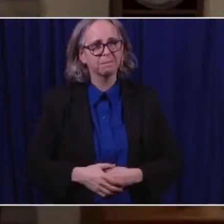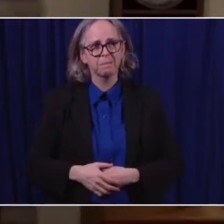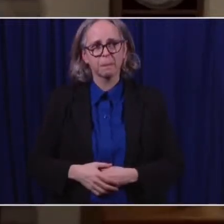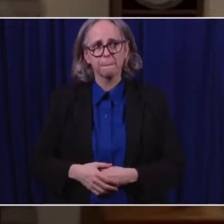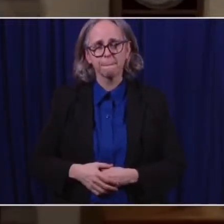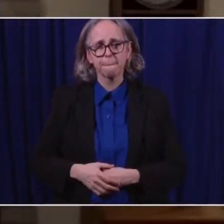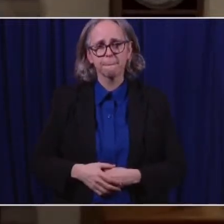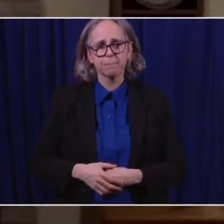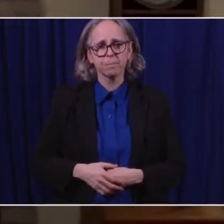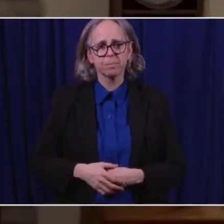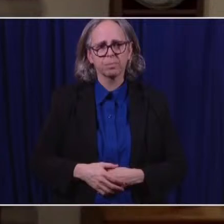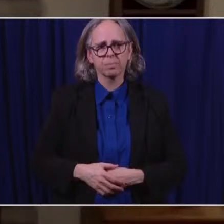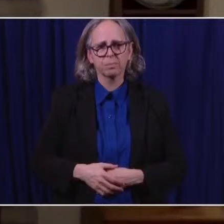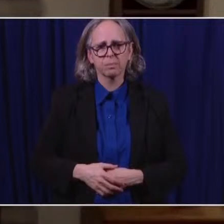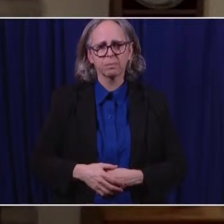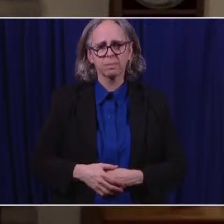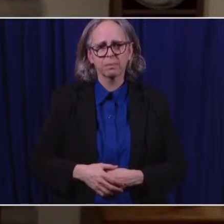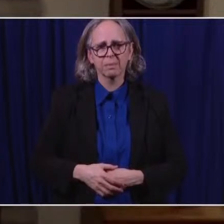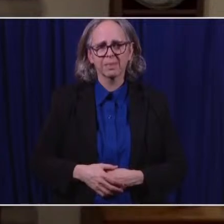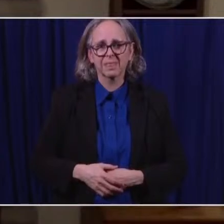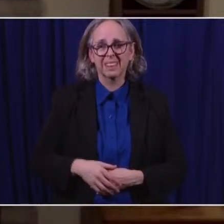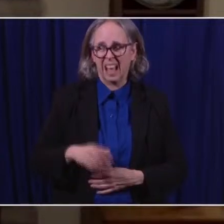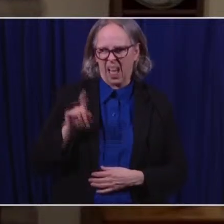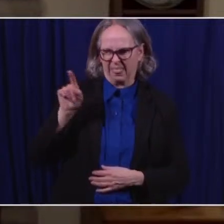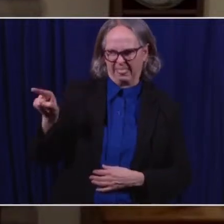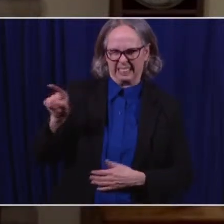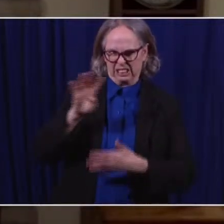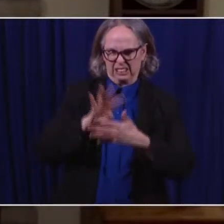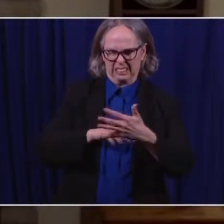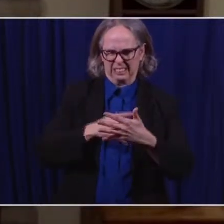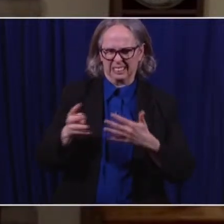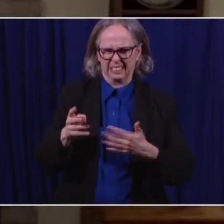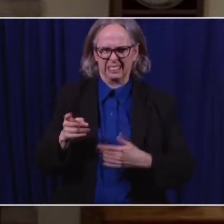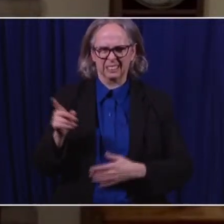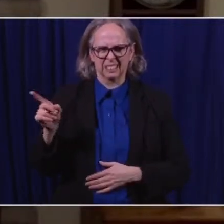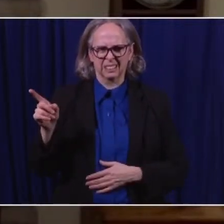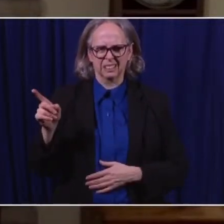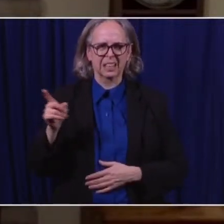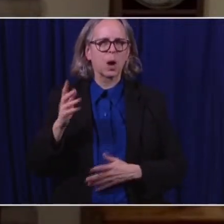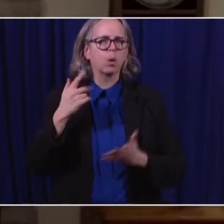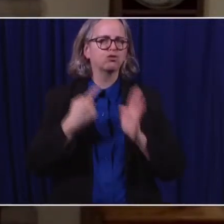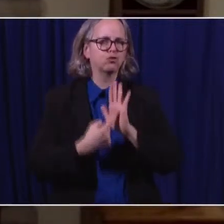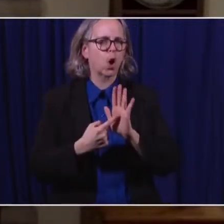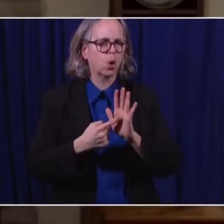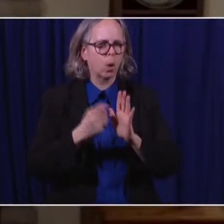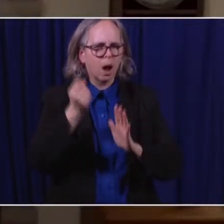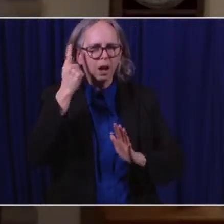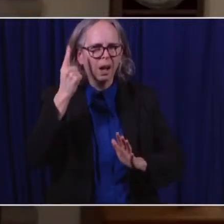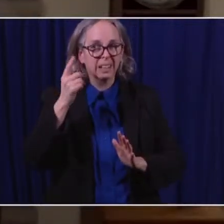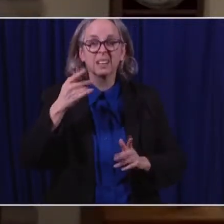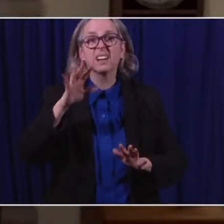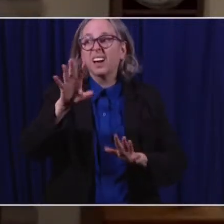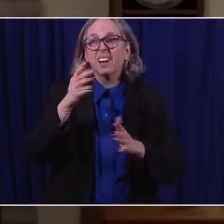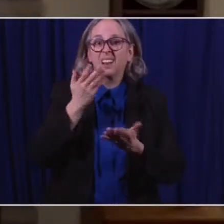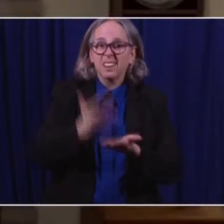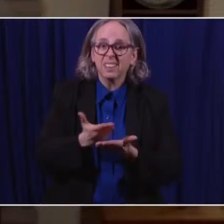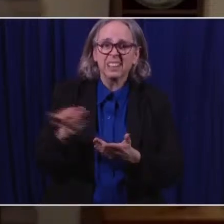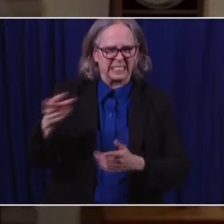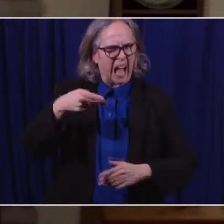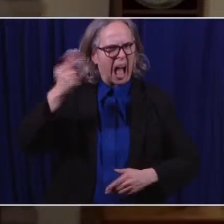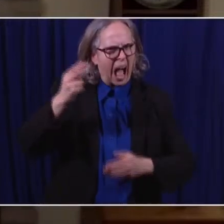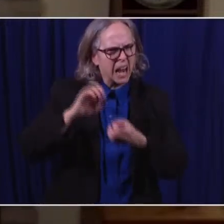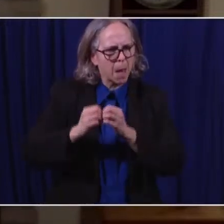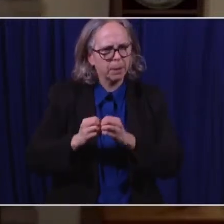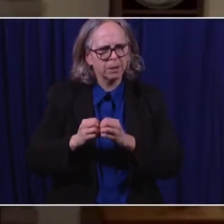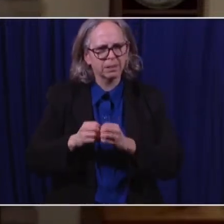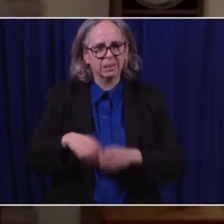if we could. Again, this is a better number. Now, it's still high, and Dr. Vanderhoff will tell you that's